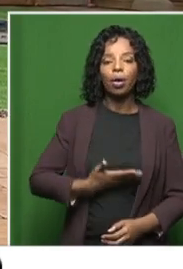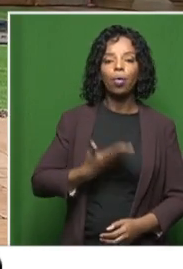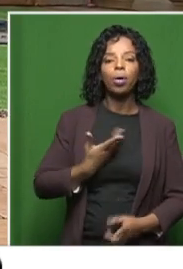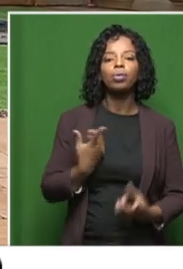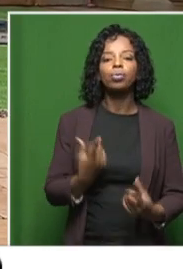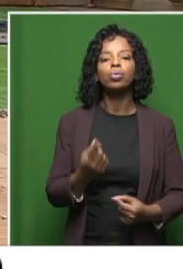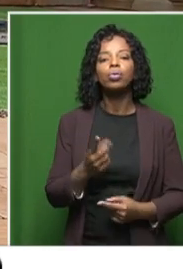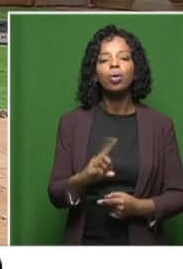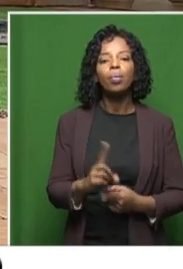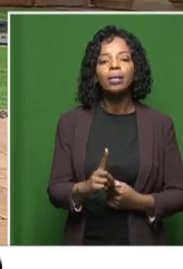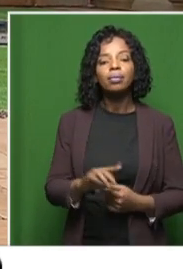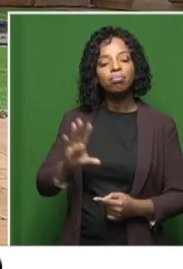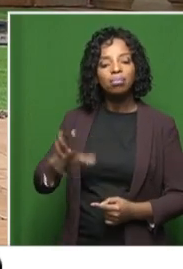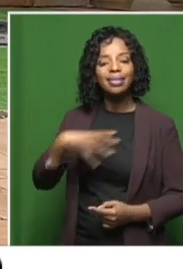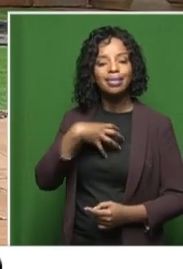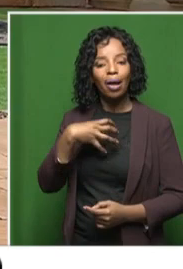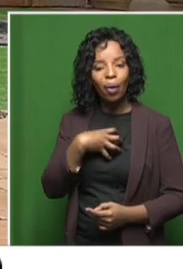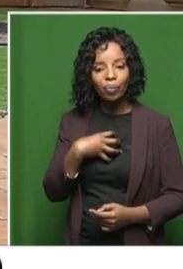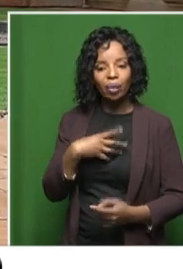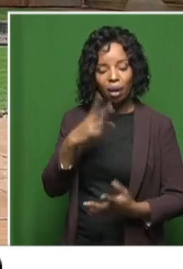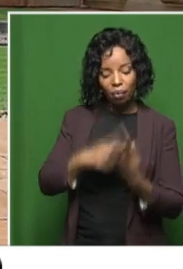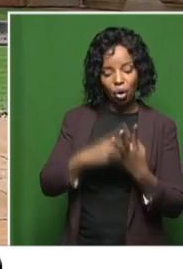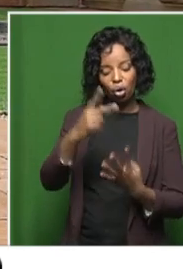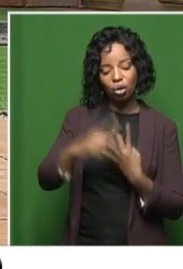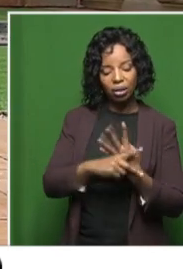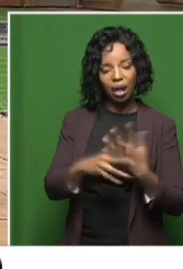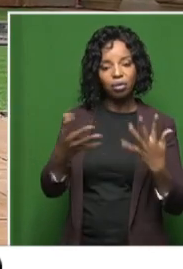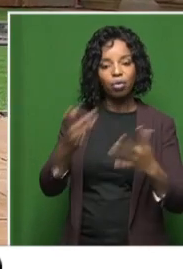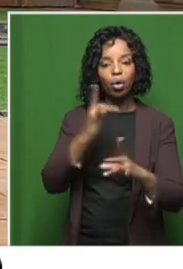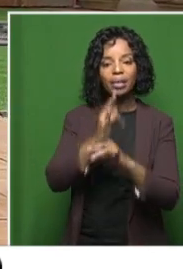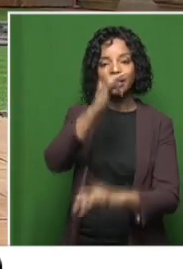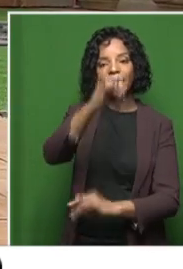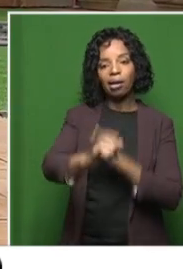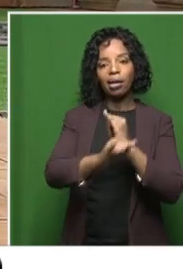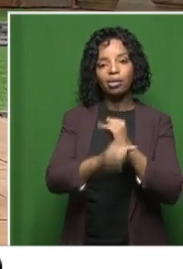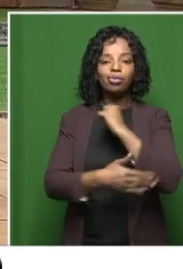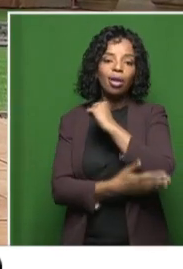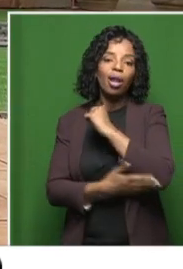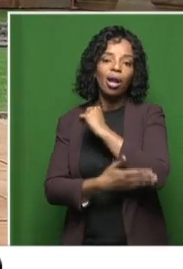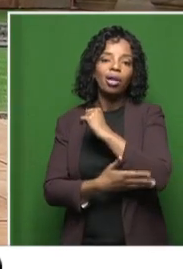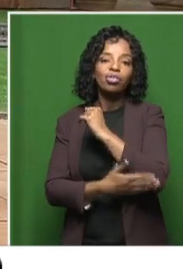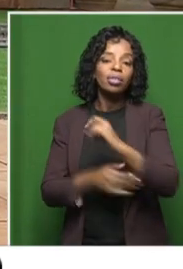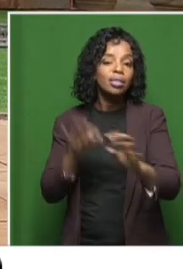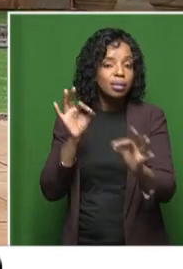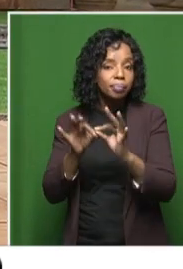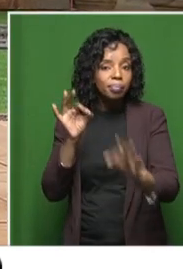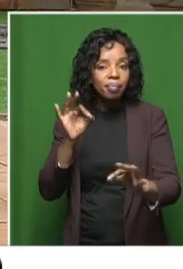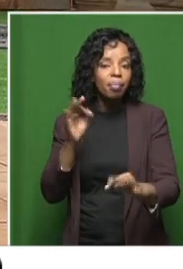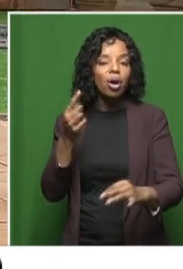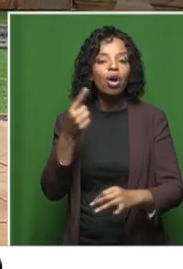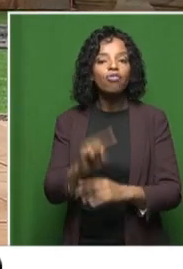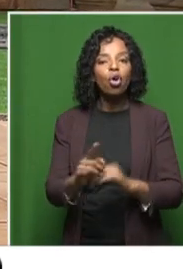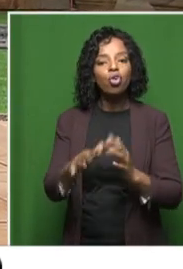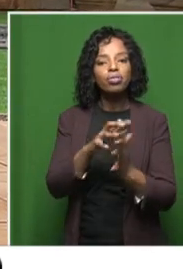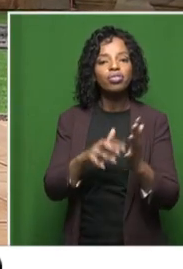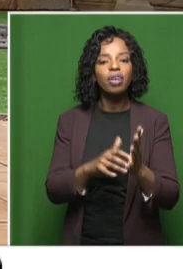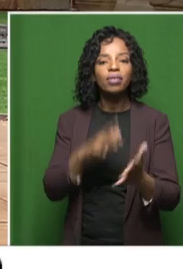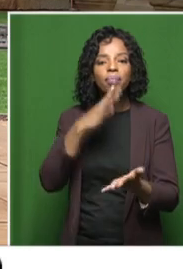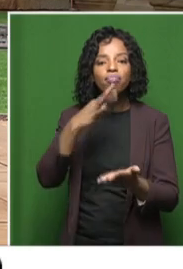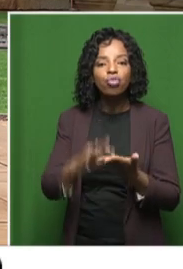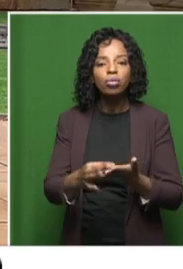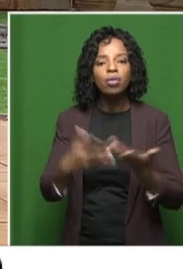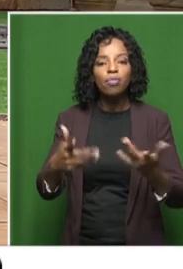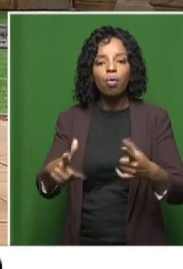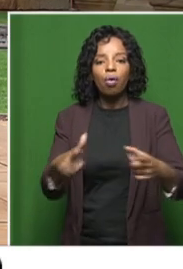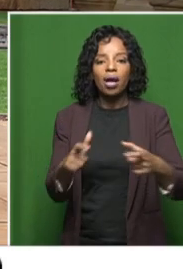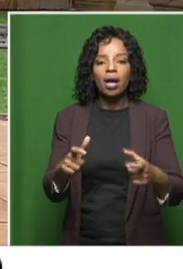gas exploration projects to international companies, particularly within that draft proposal of the governing party. Hence, the Minister of